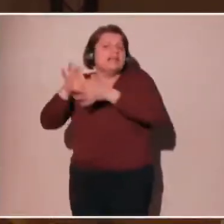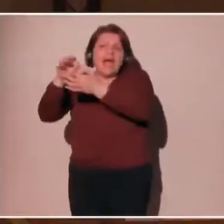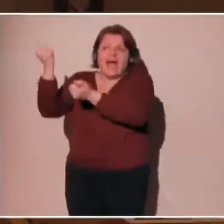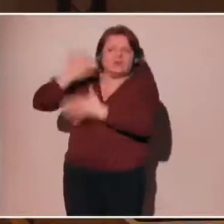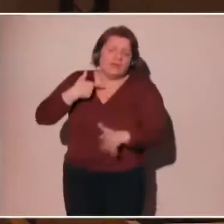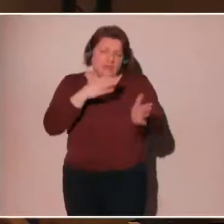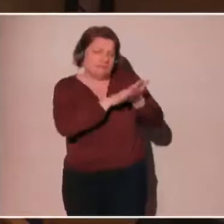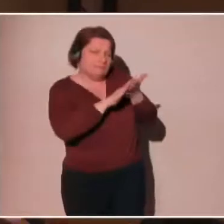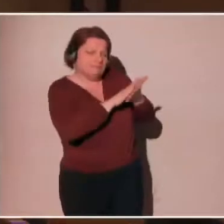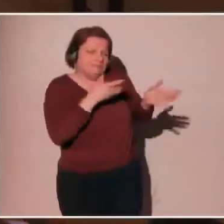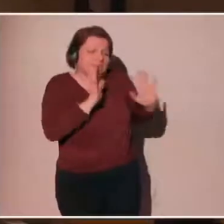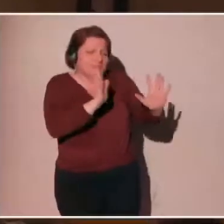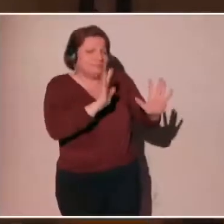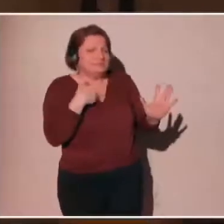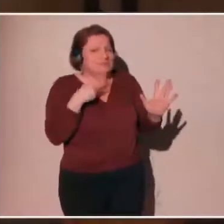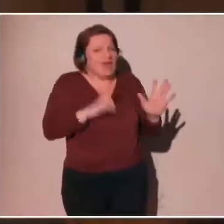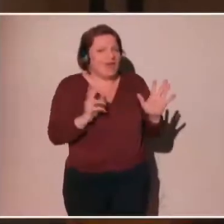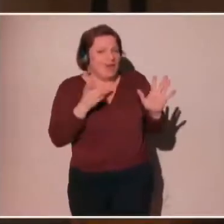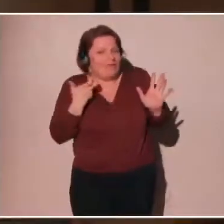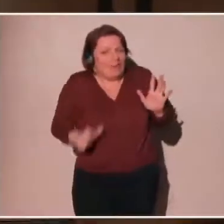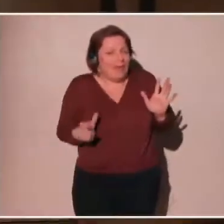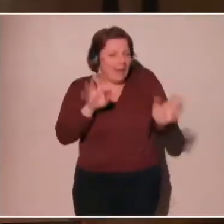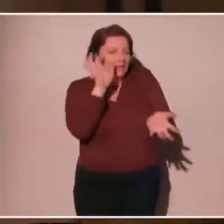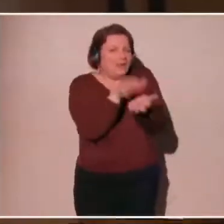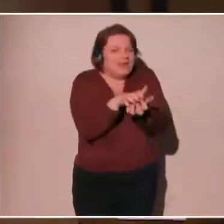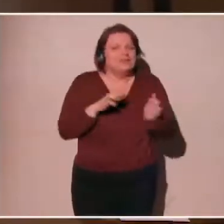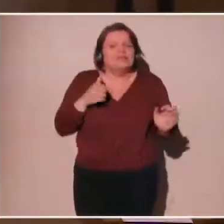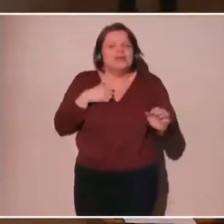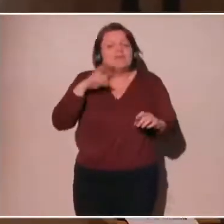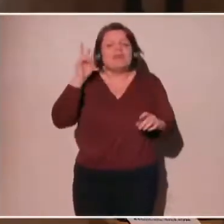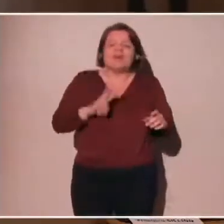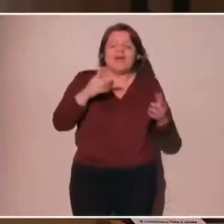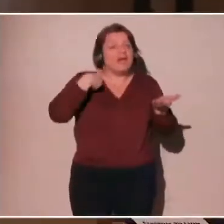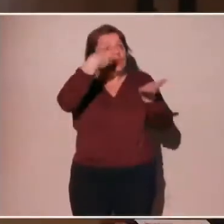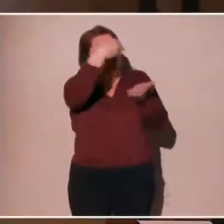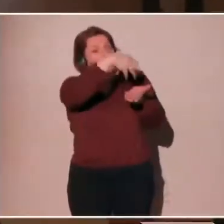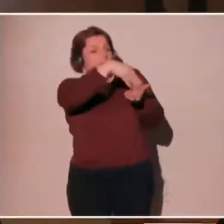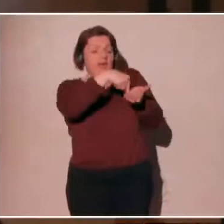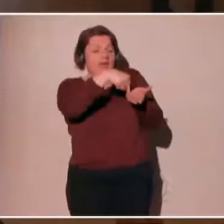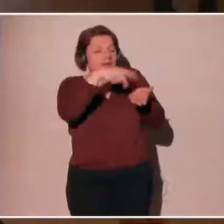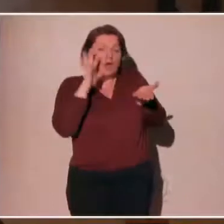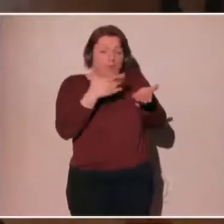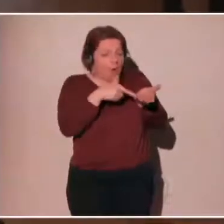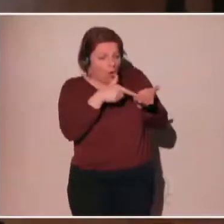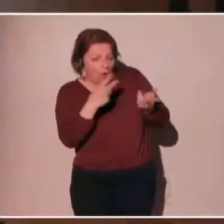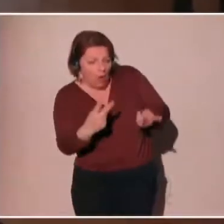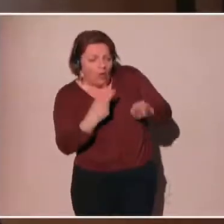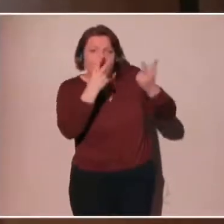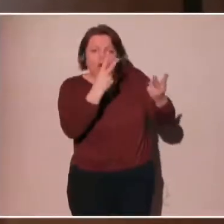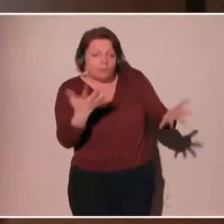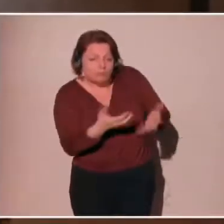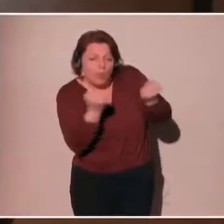about quality. I'm just asking from an industrial point of view, first of all. What's the type of data, or how can